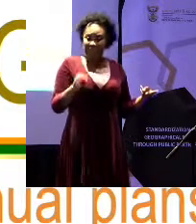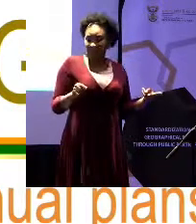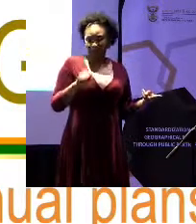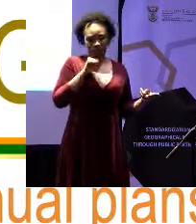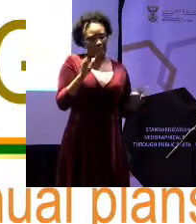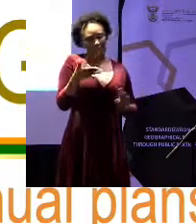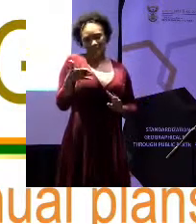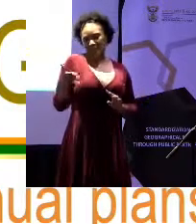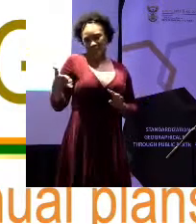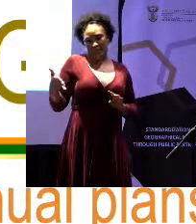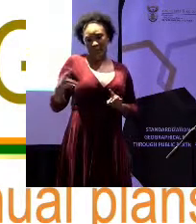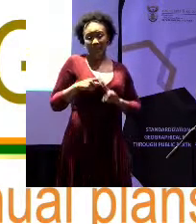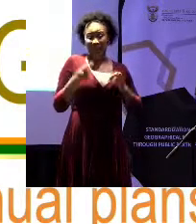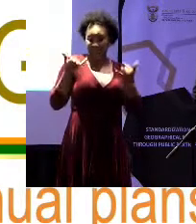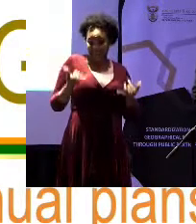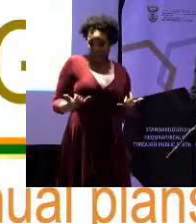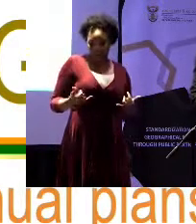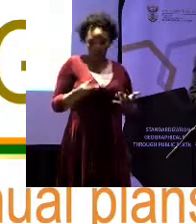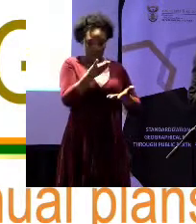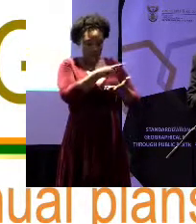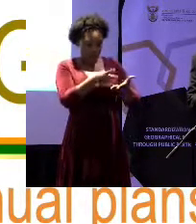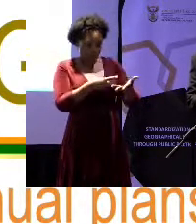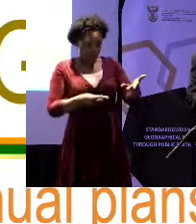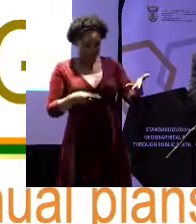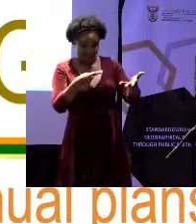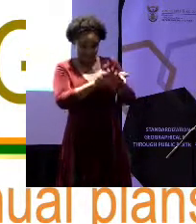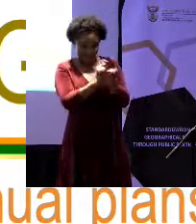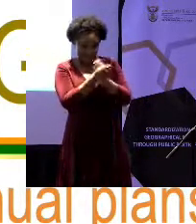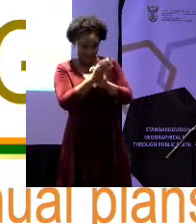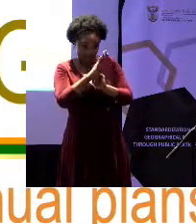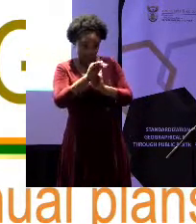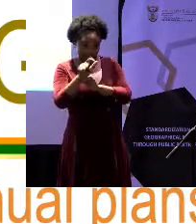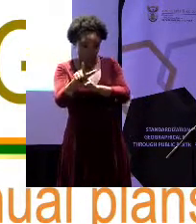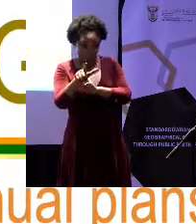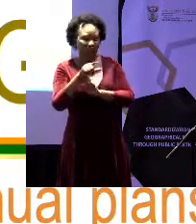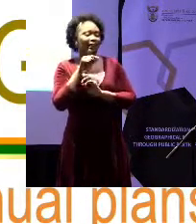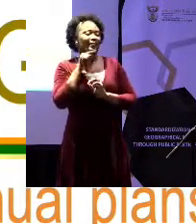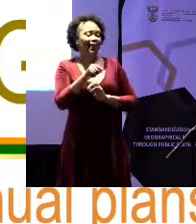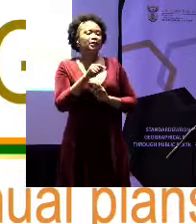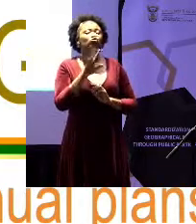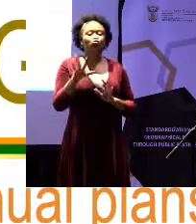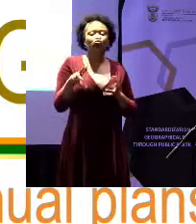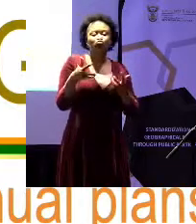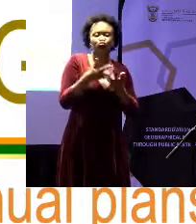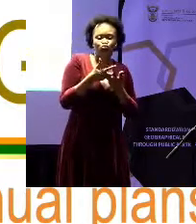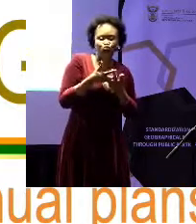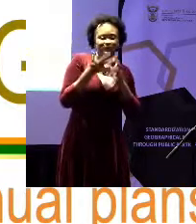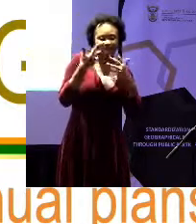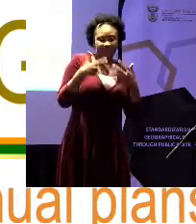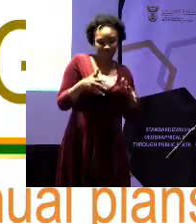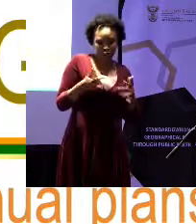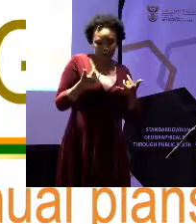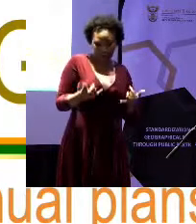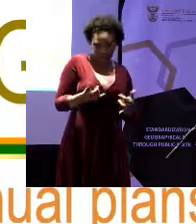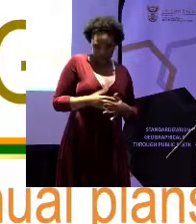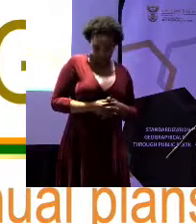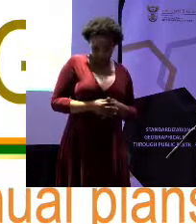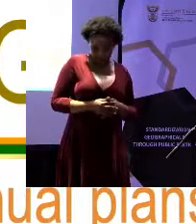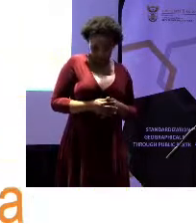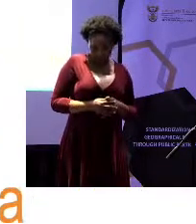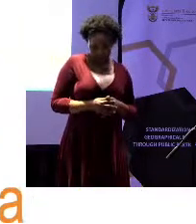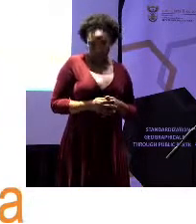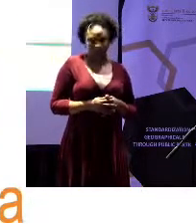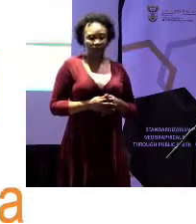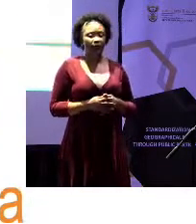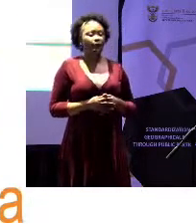there. But this now draft amendment bill does make reference to this. So these items have now been attended to in the draft amendment